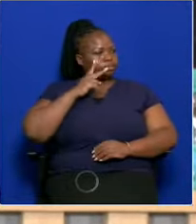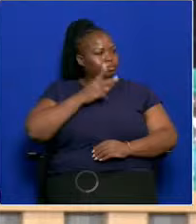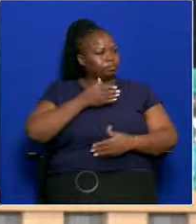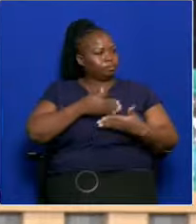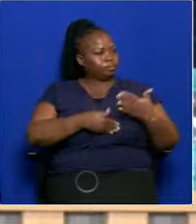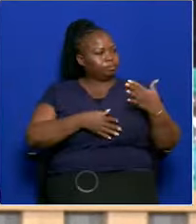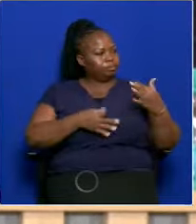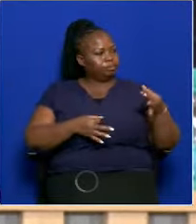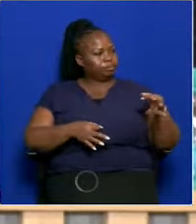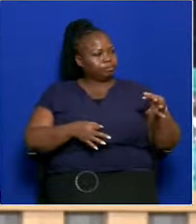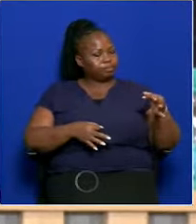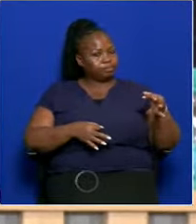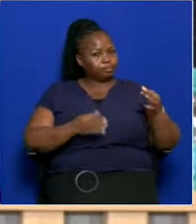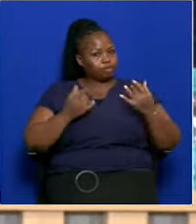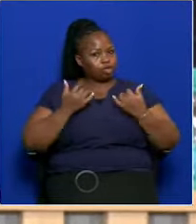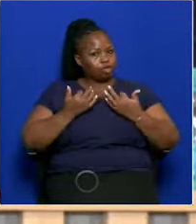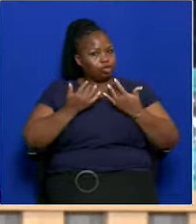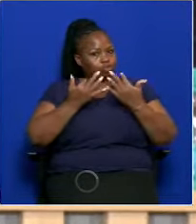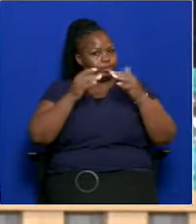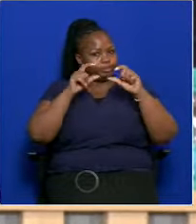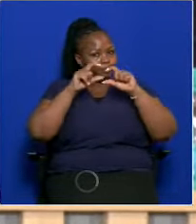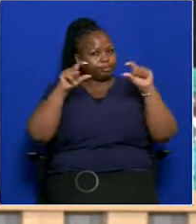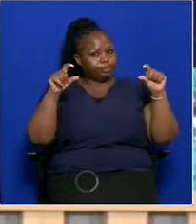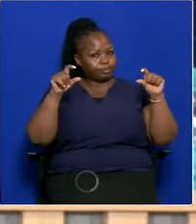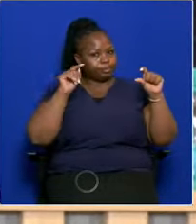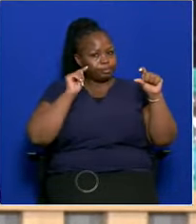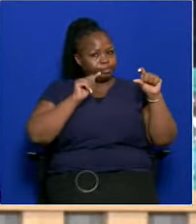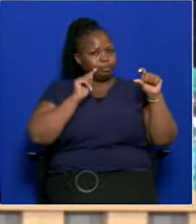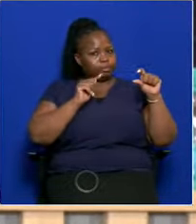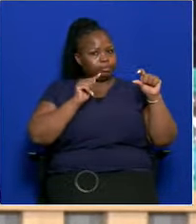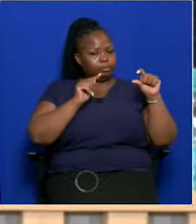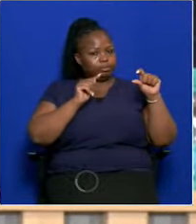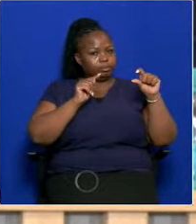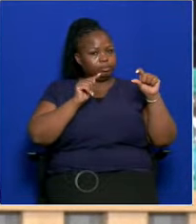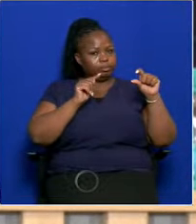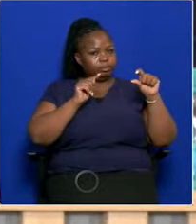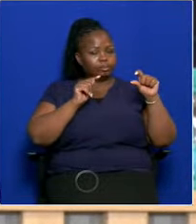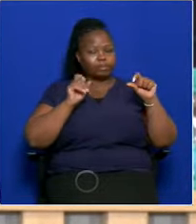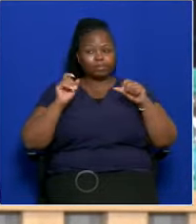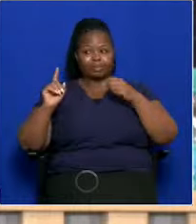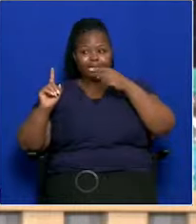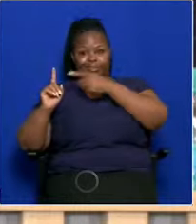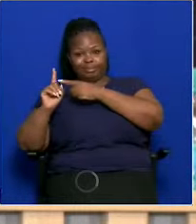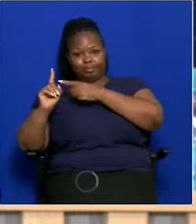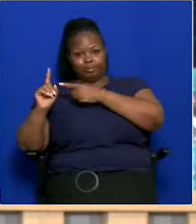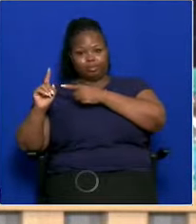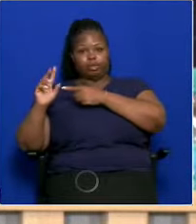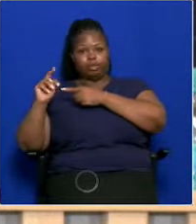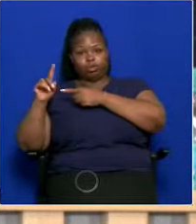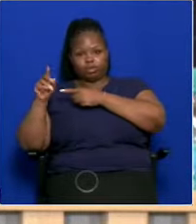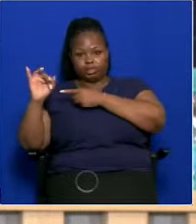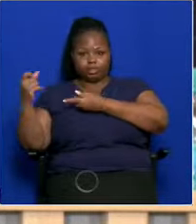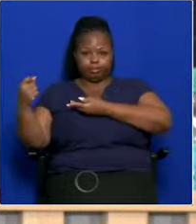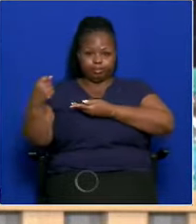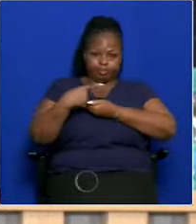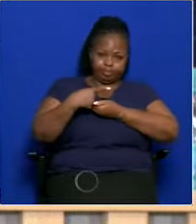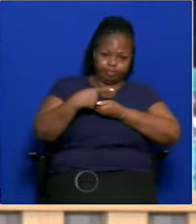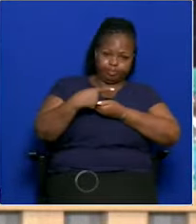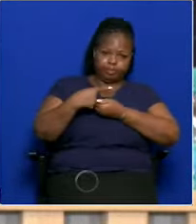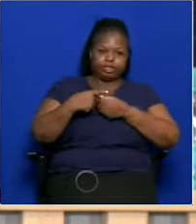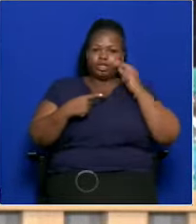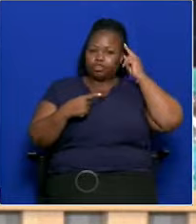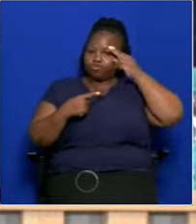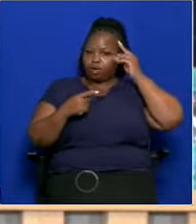green blocks would be messages that Sergeant Nkosi is sending. The gray blocks would be messages that